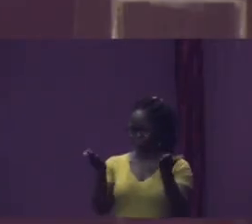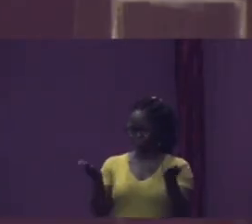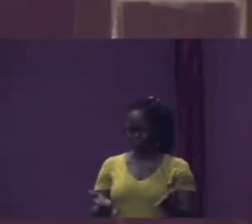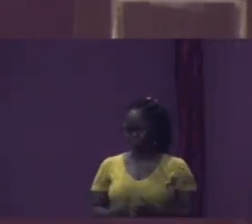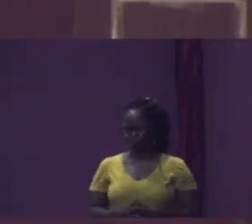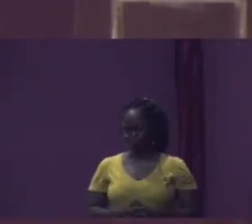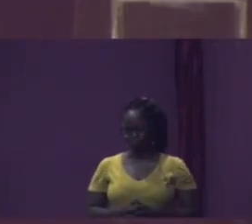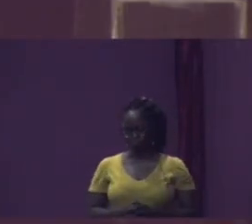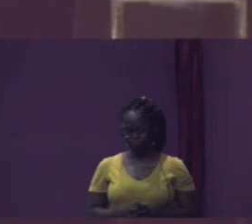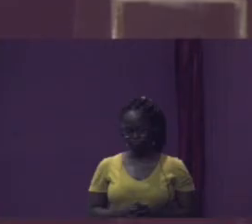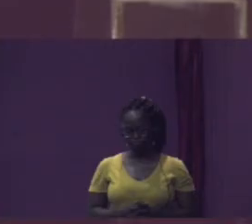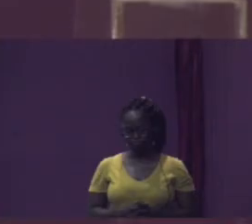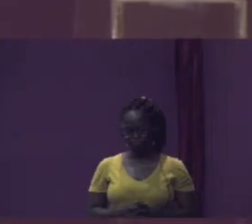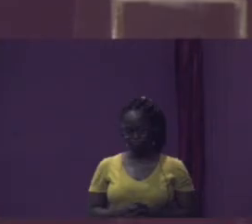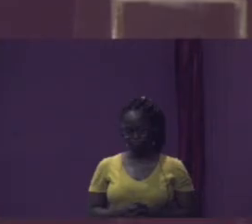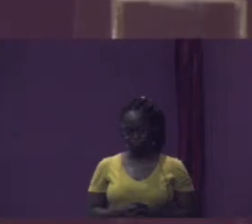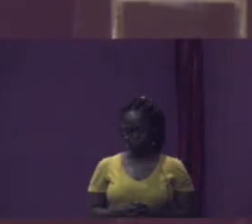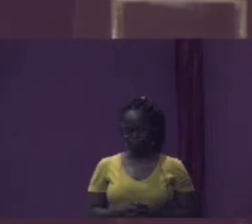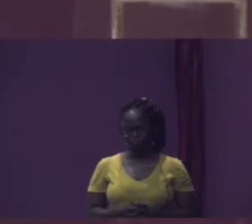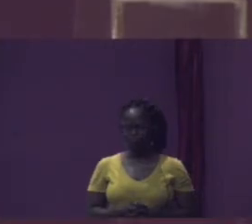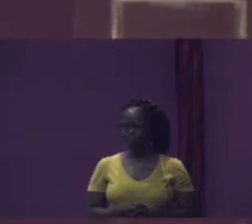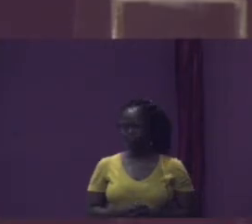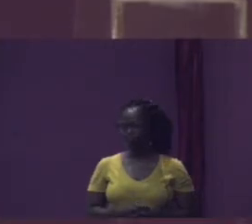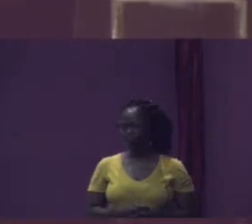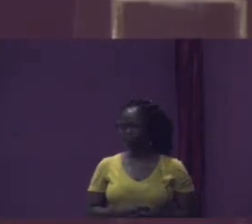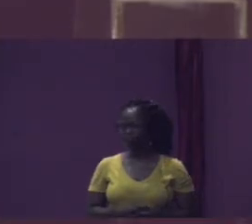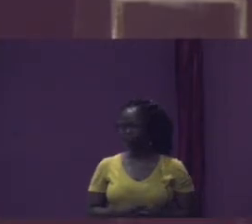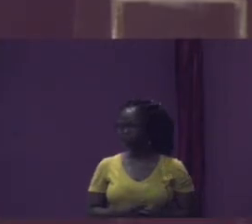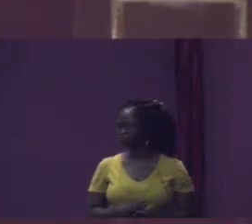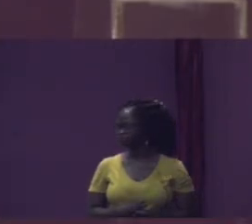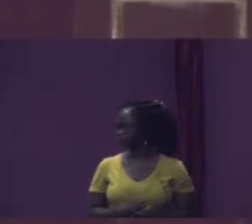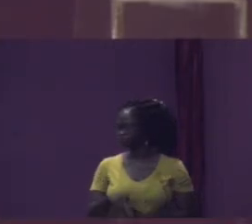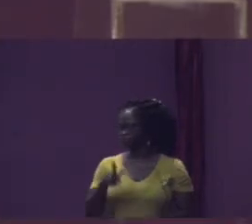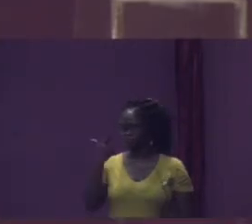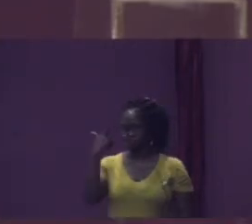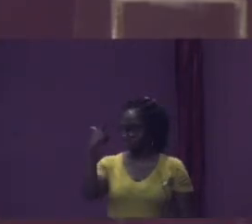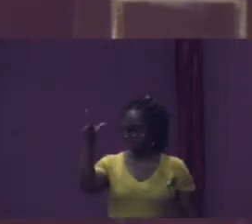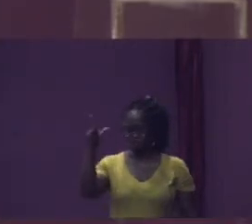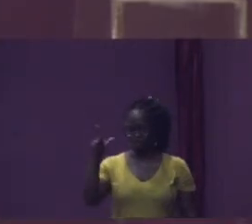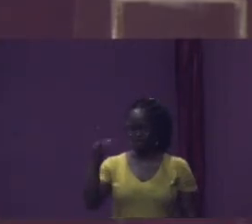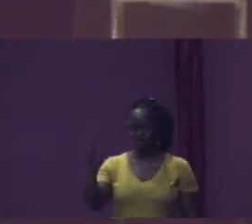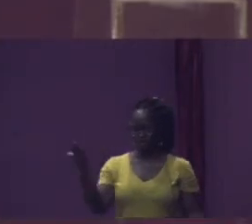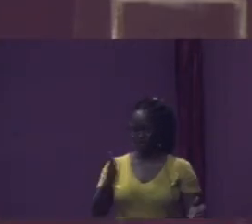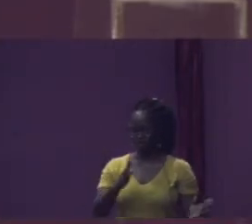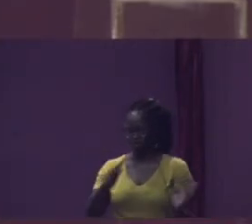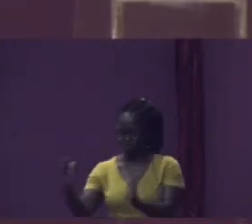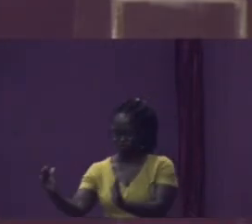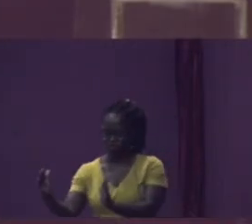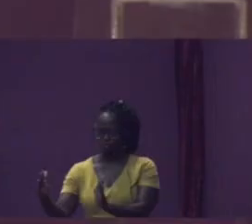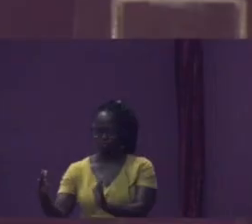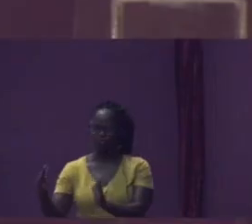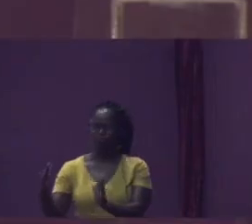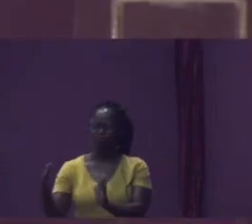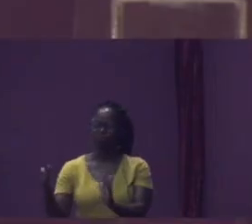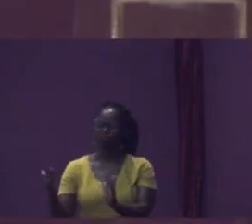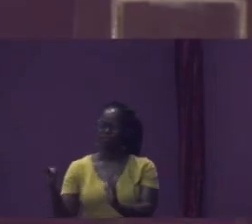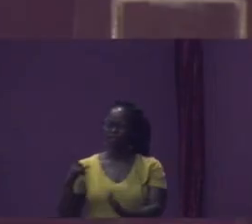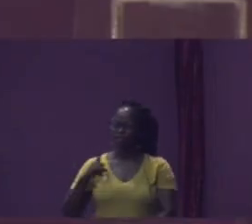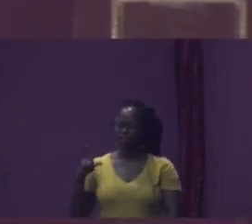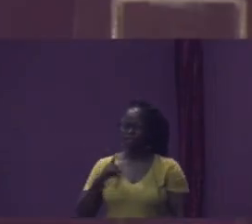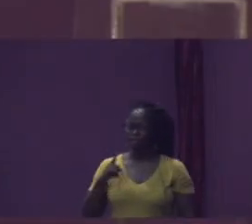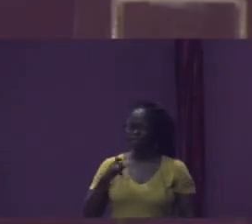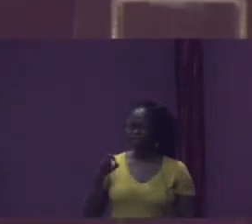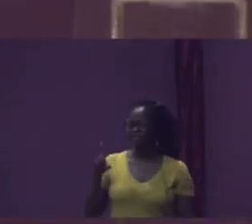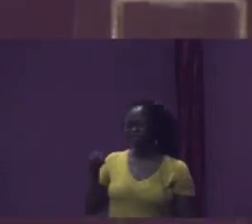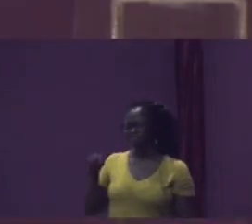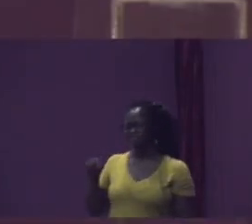And then there's the other end of the continuum, too much too soon, which is the routine over-medicalization